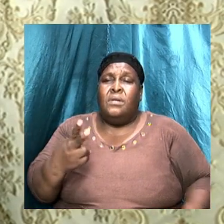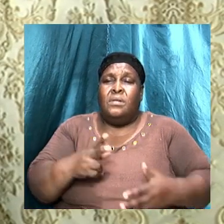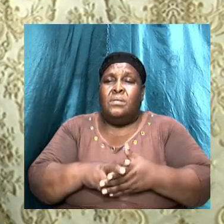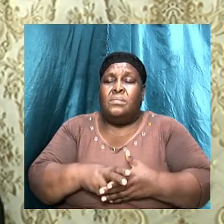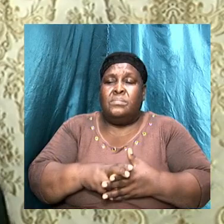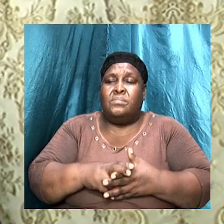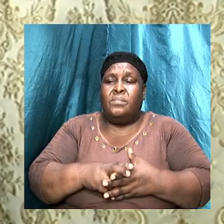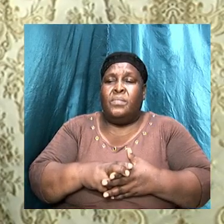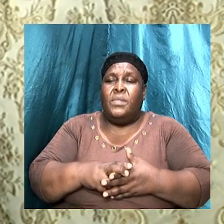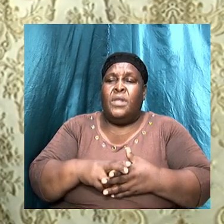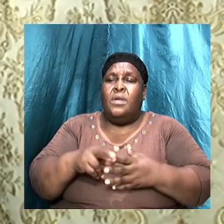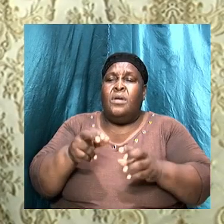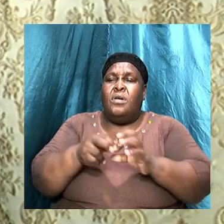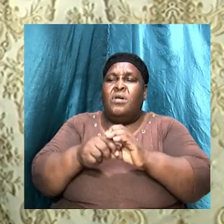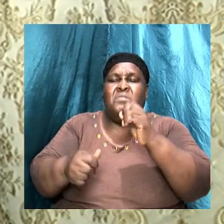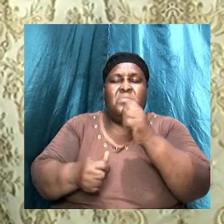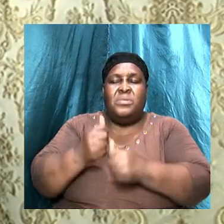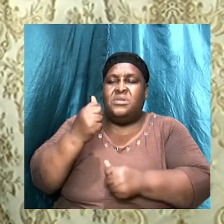of which